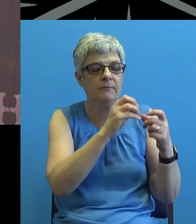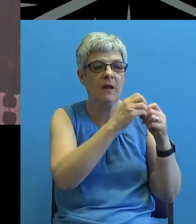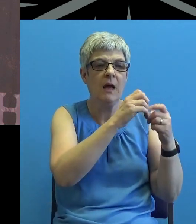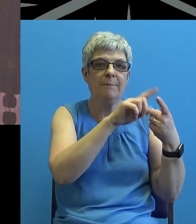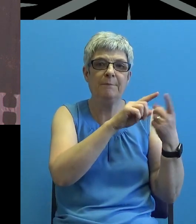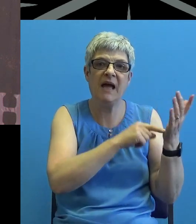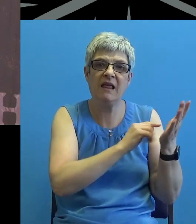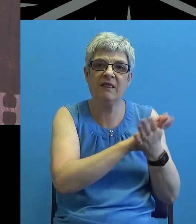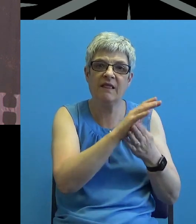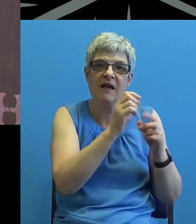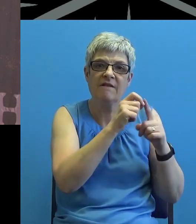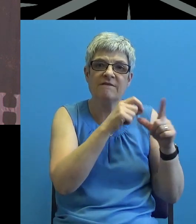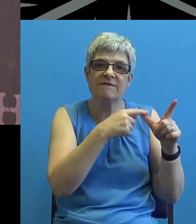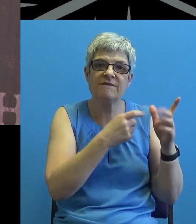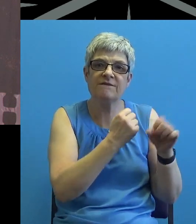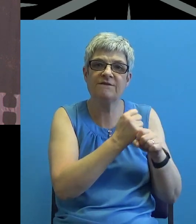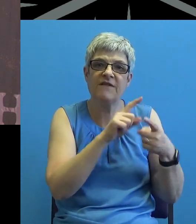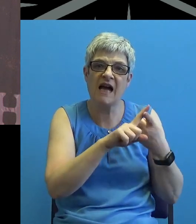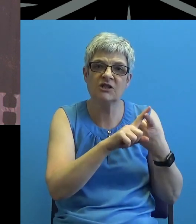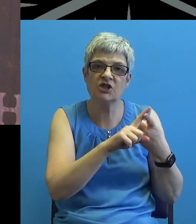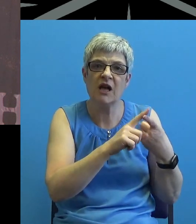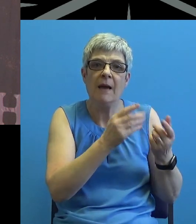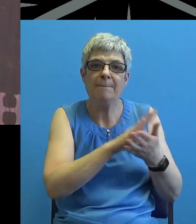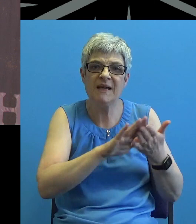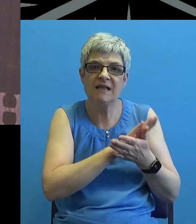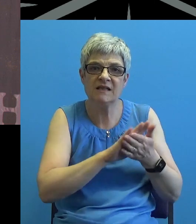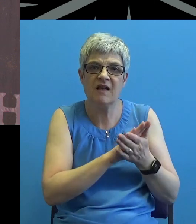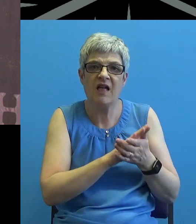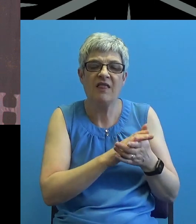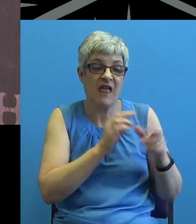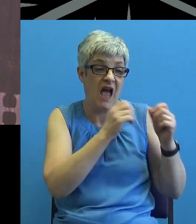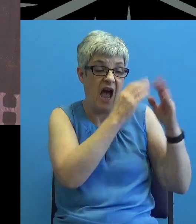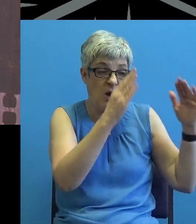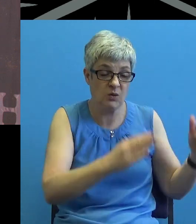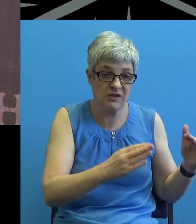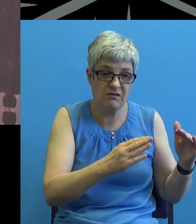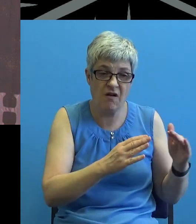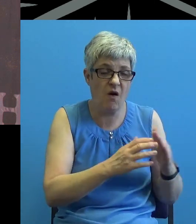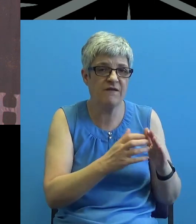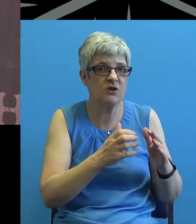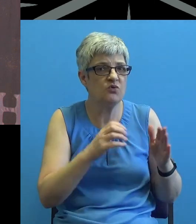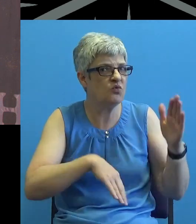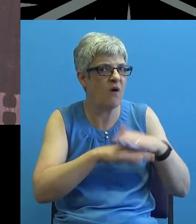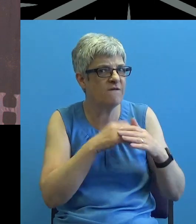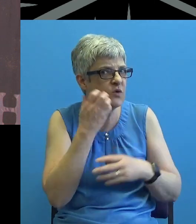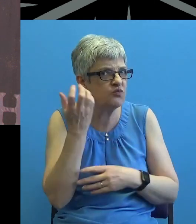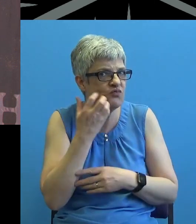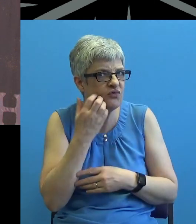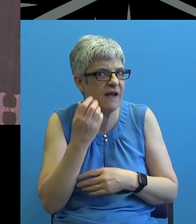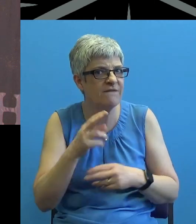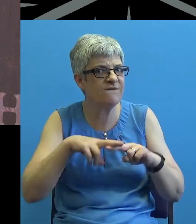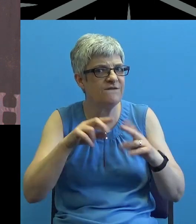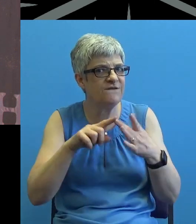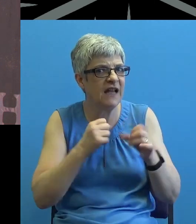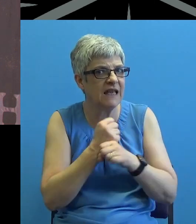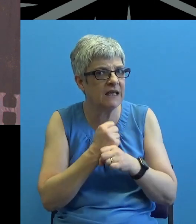Bethpage in Hebrew means the house of unripe figs, and Bethany means the house of ready figs.